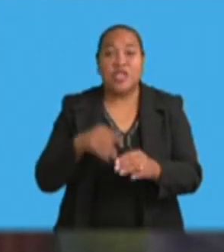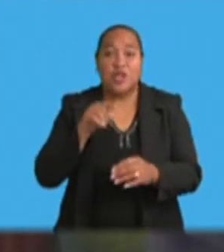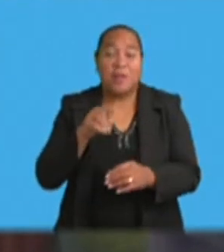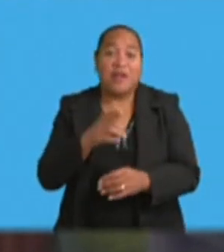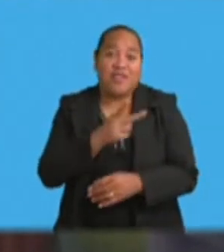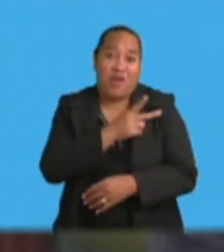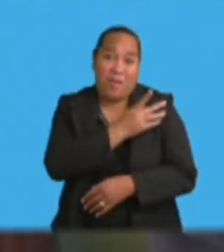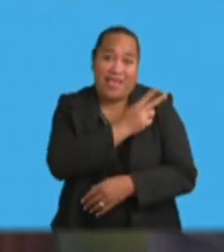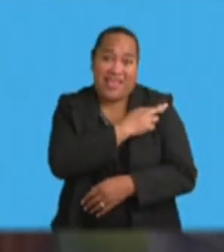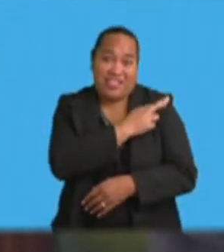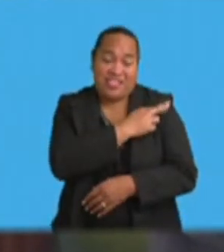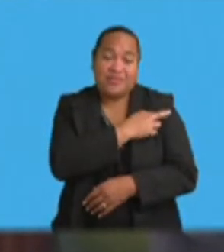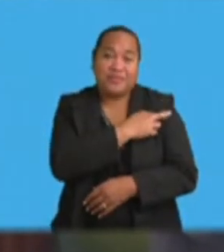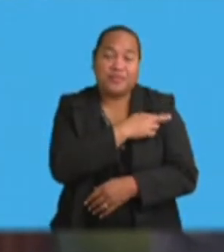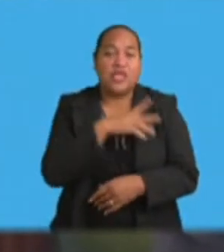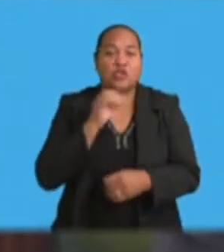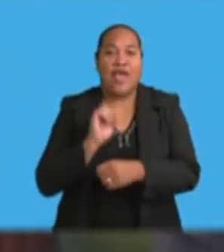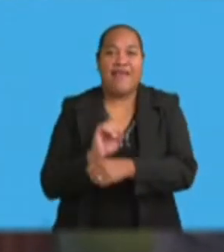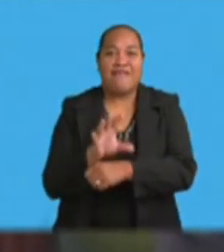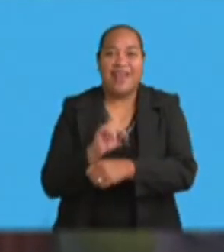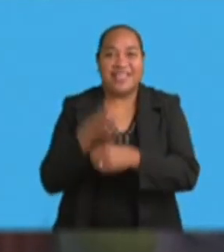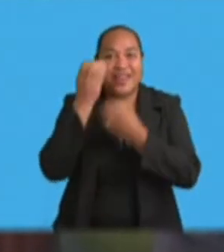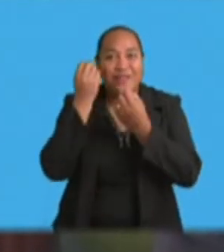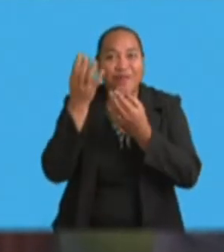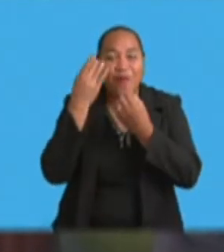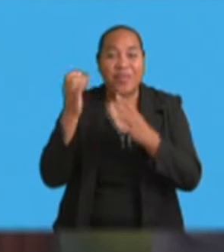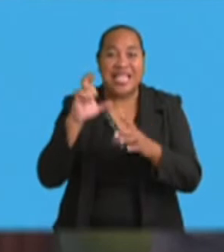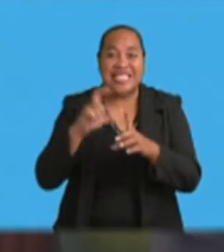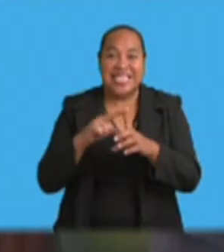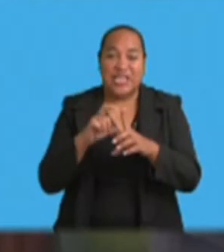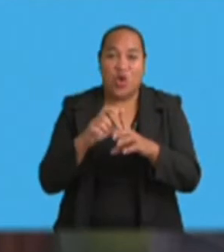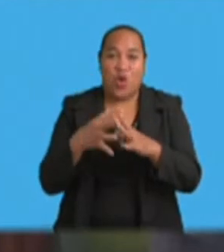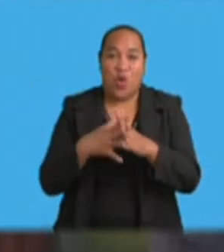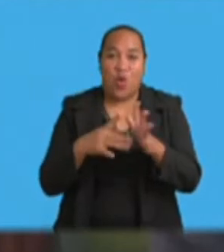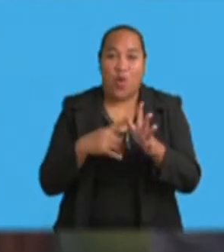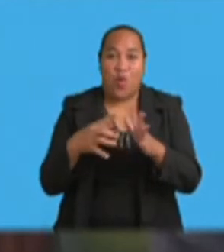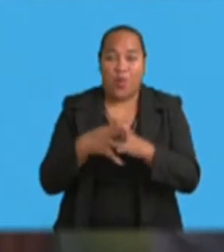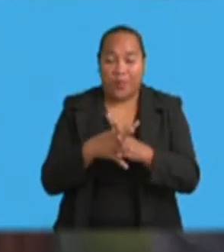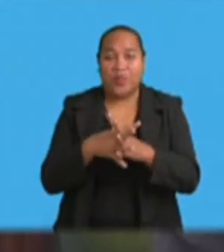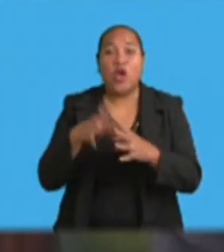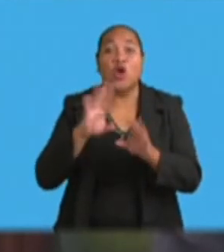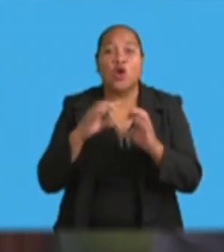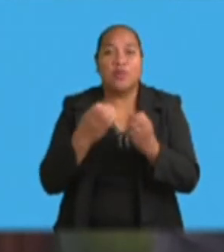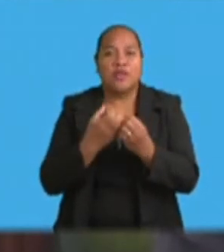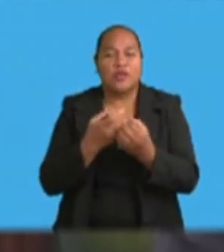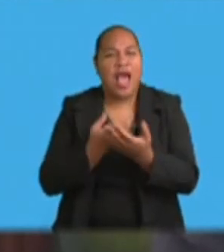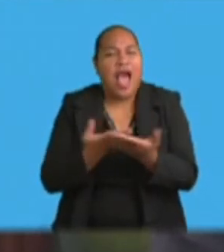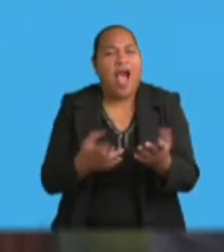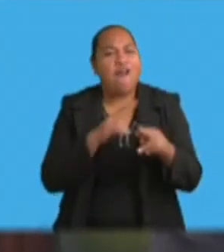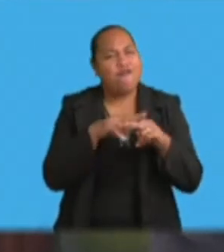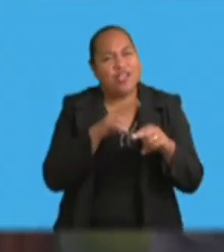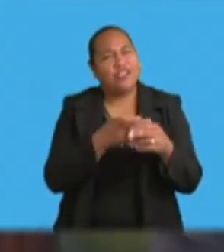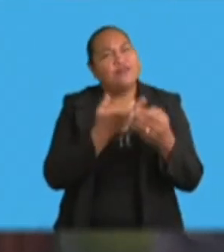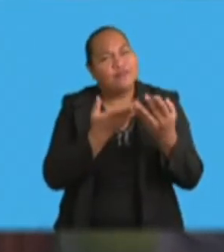Madam Speaker, is to advise and inform the CEDAW Committee on how Fiji is doing on a national level